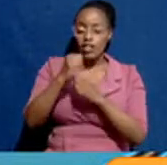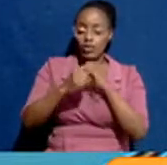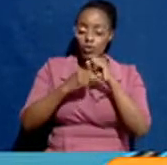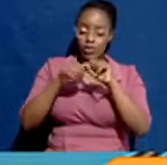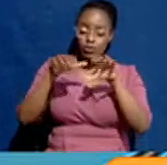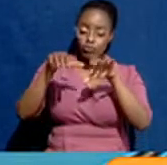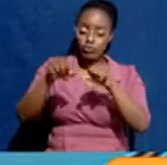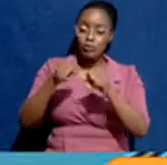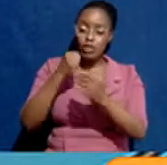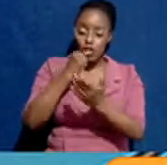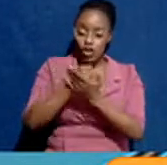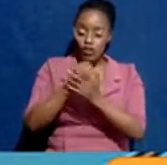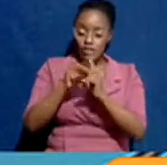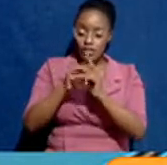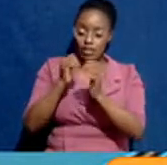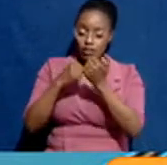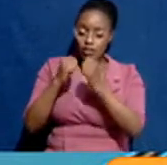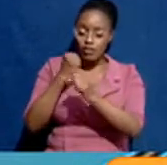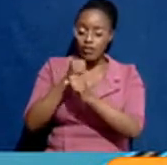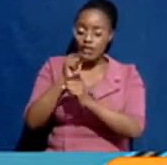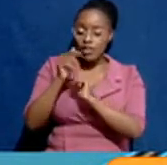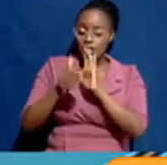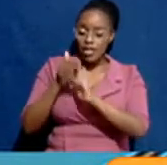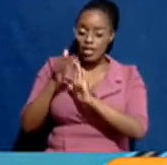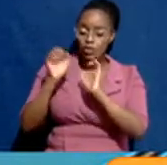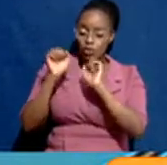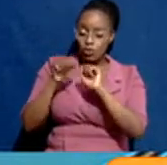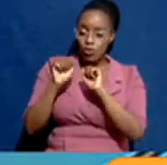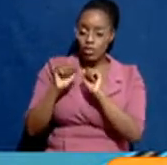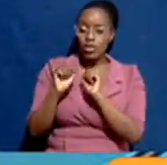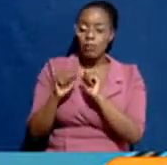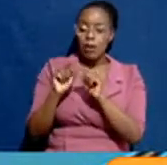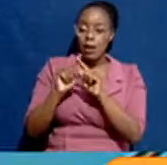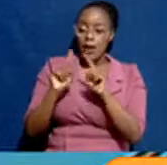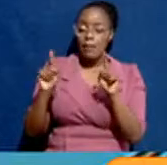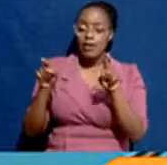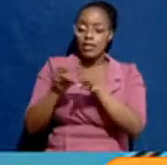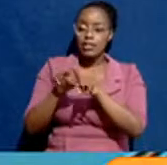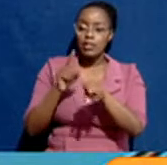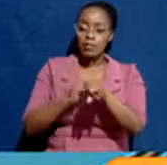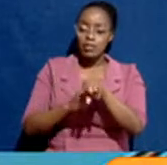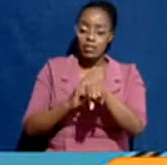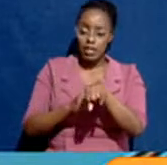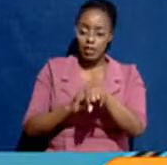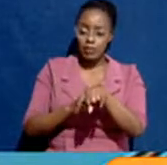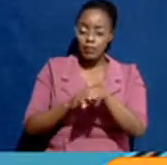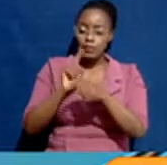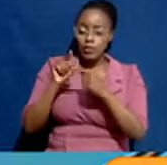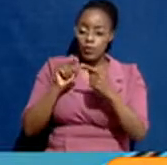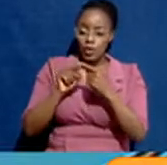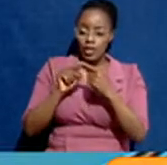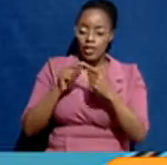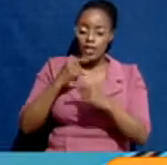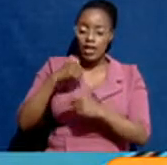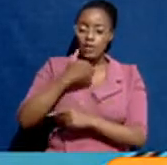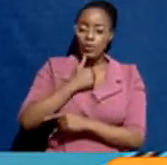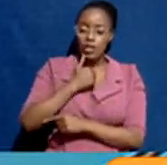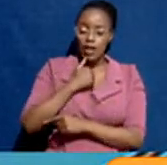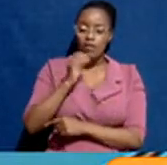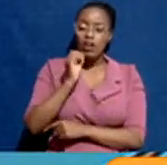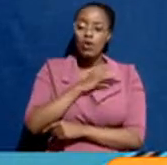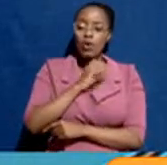office. So that can be an excuse. But at the same time, when we have